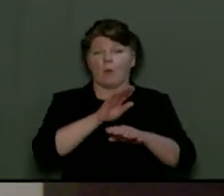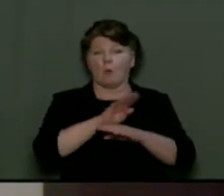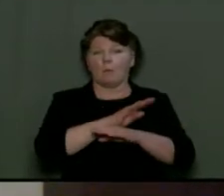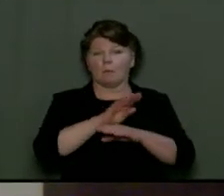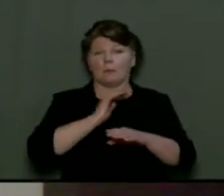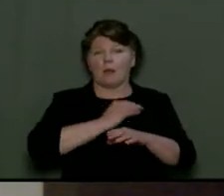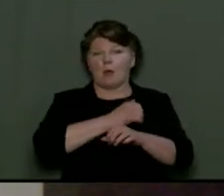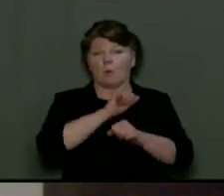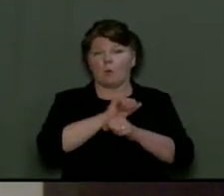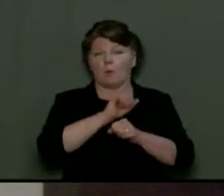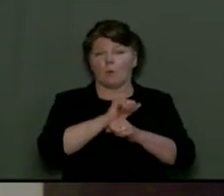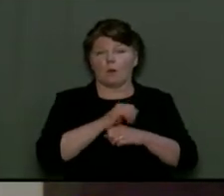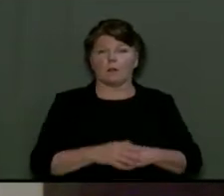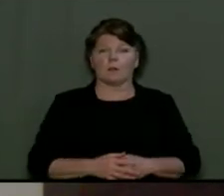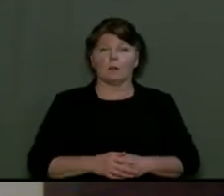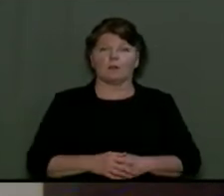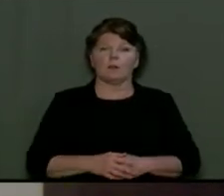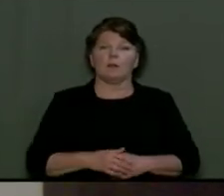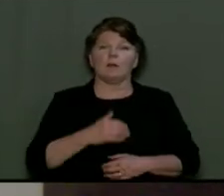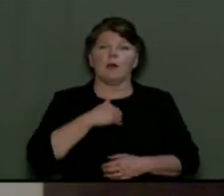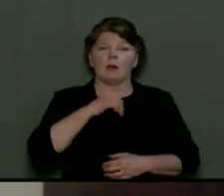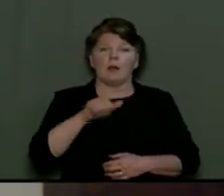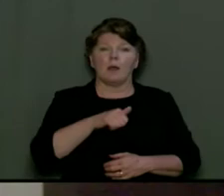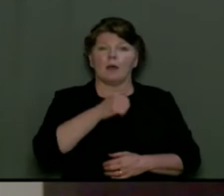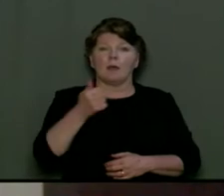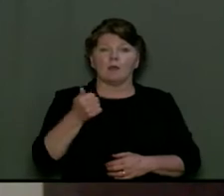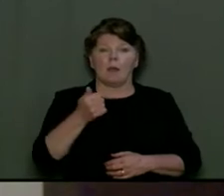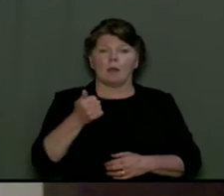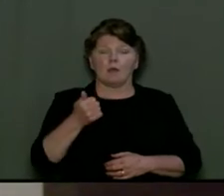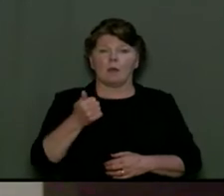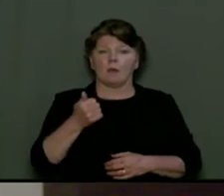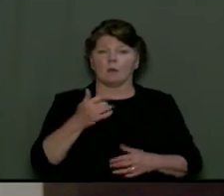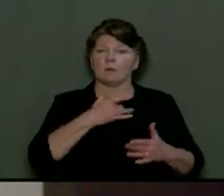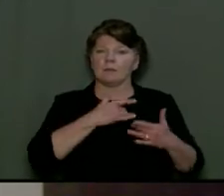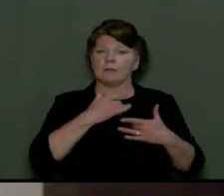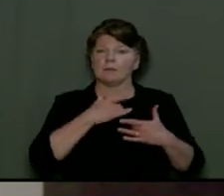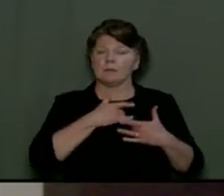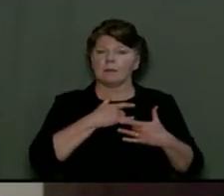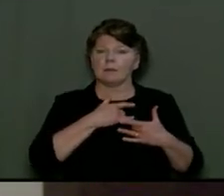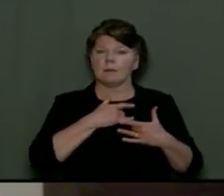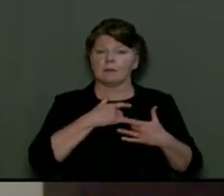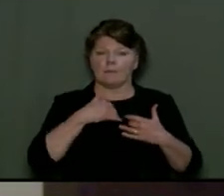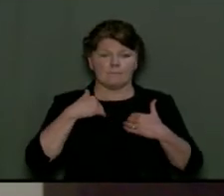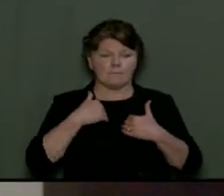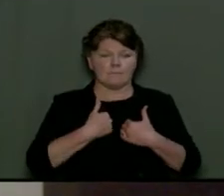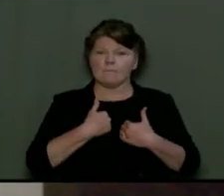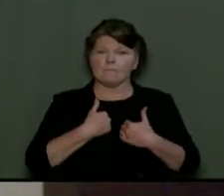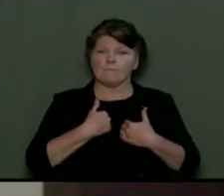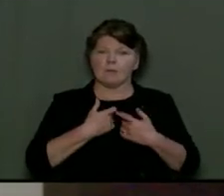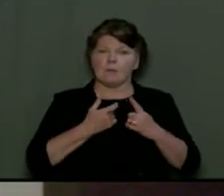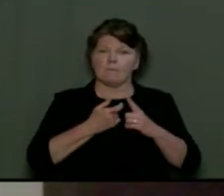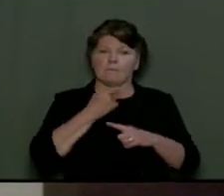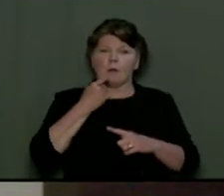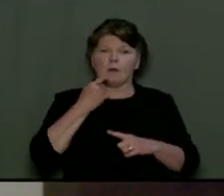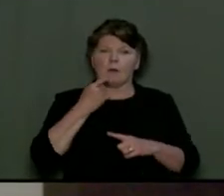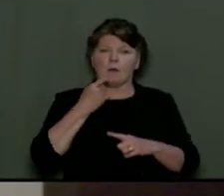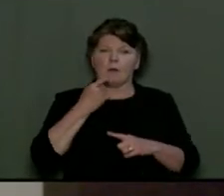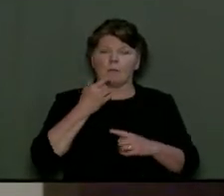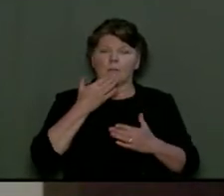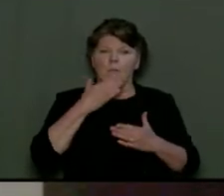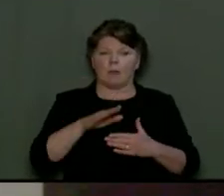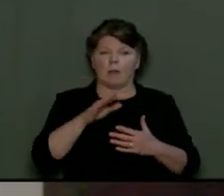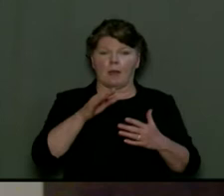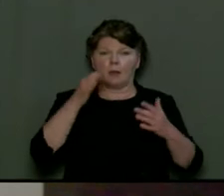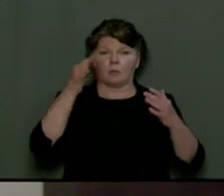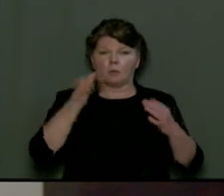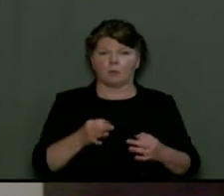And then there was another weariness that we had, maybe still have, a weariness that comes from some poor choices that we